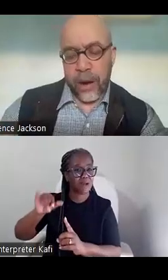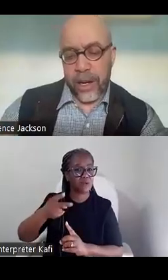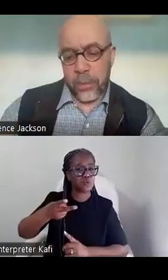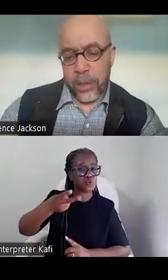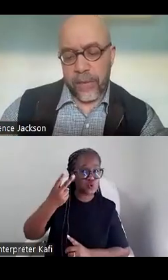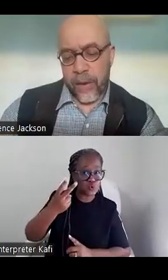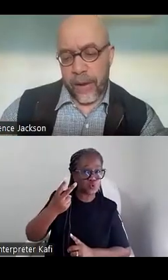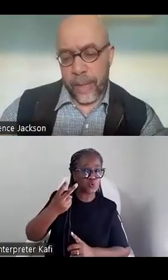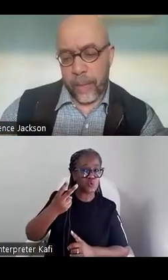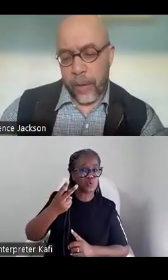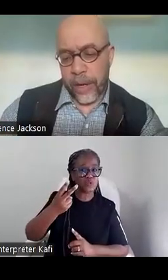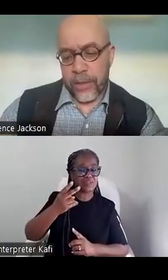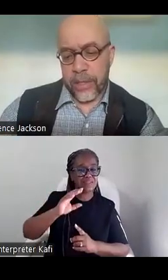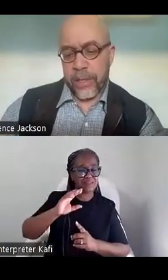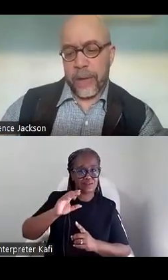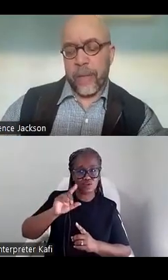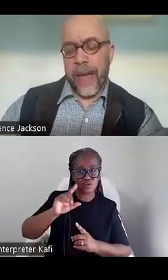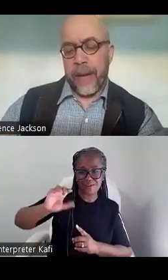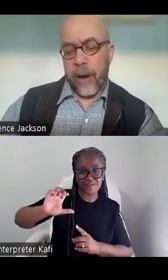the argument about